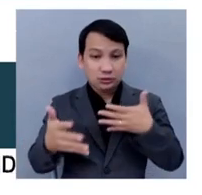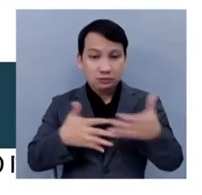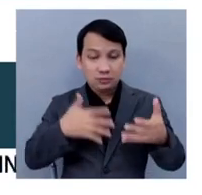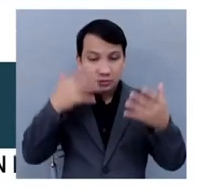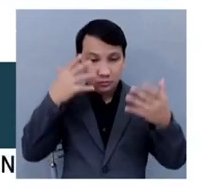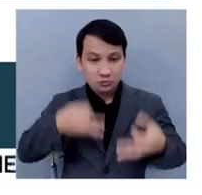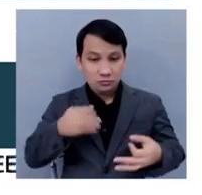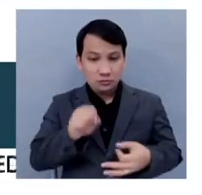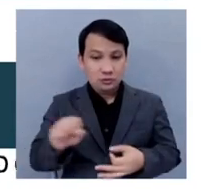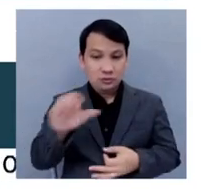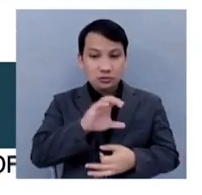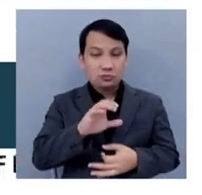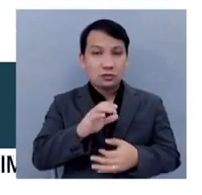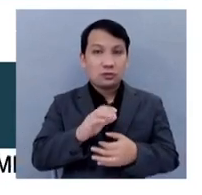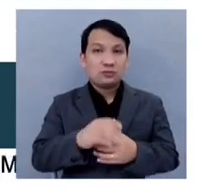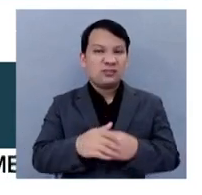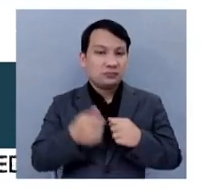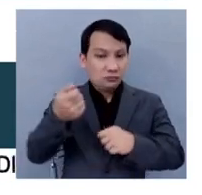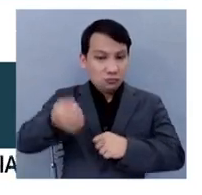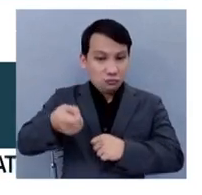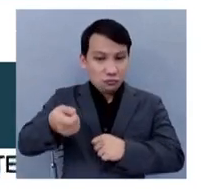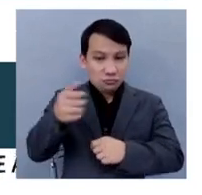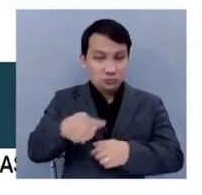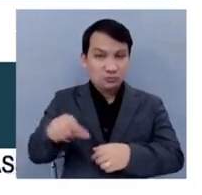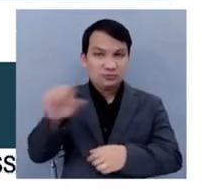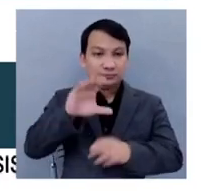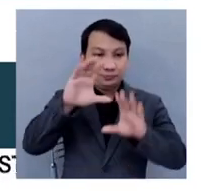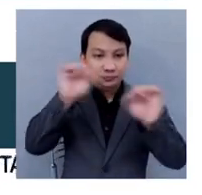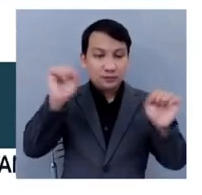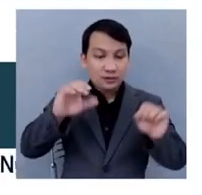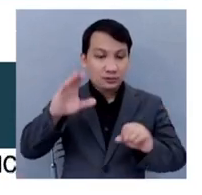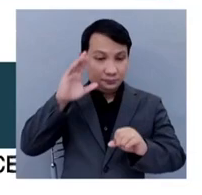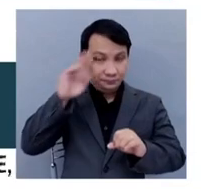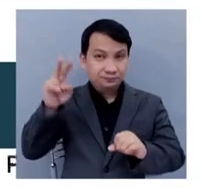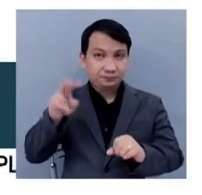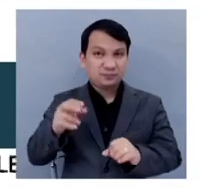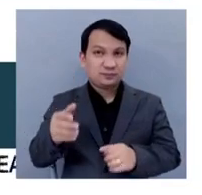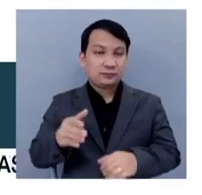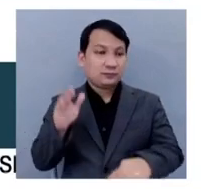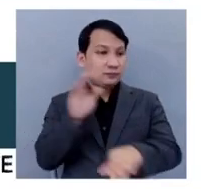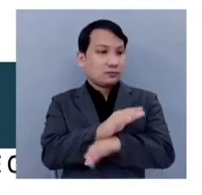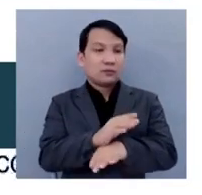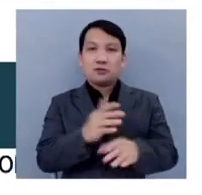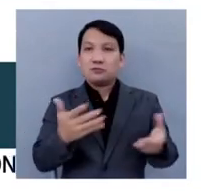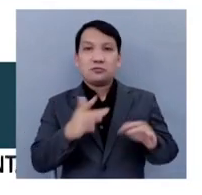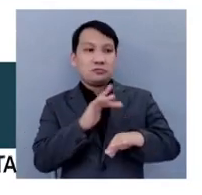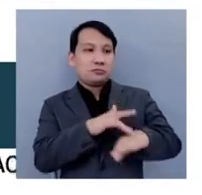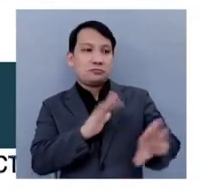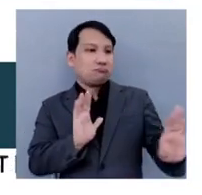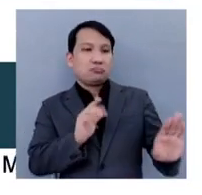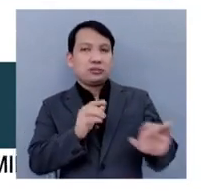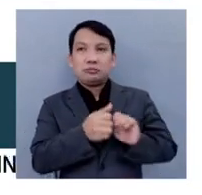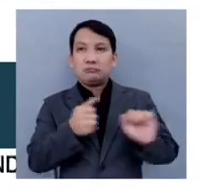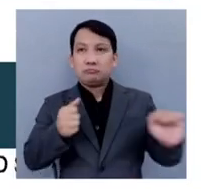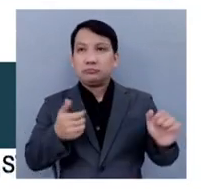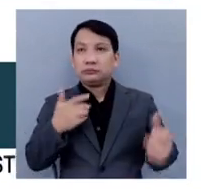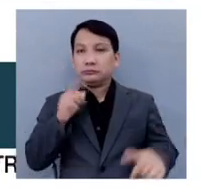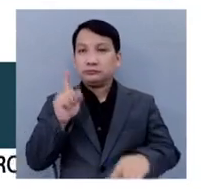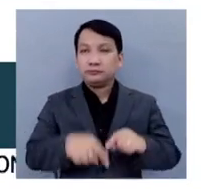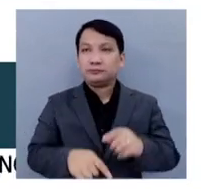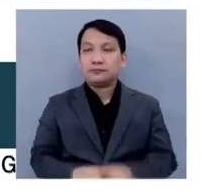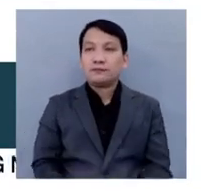the Supreme Court particularly, that the president of the Philippines must enforce. He hasn't done anything about that. Mm. But when